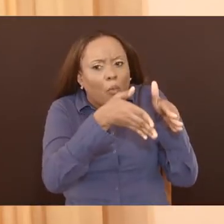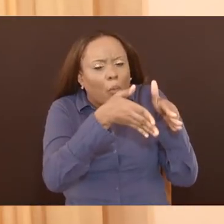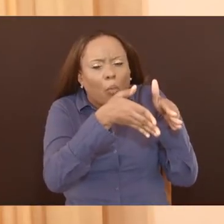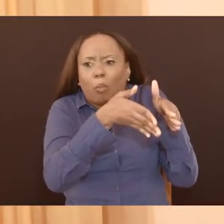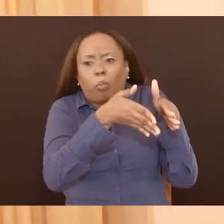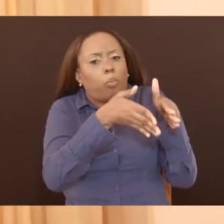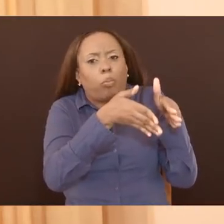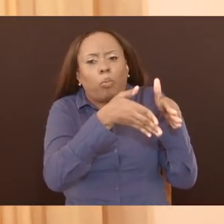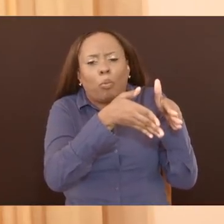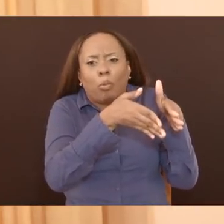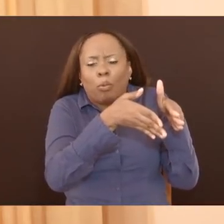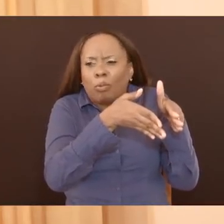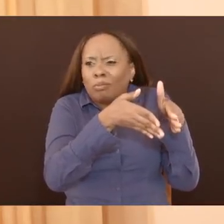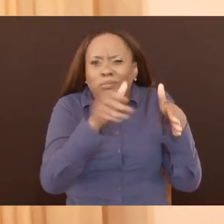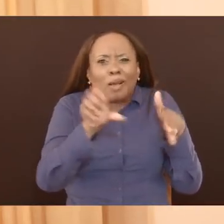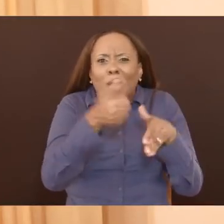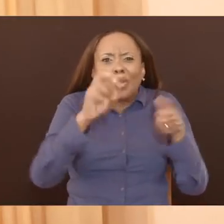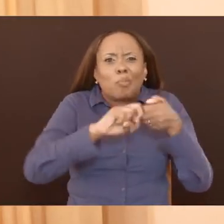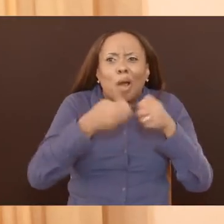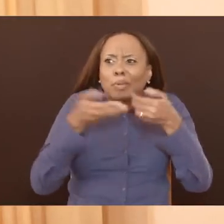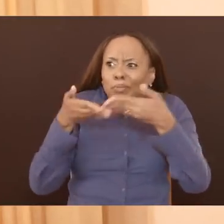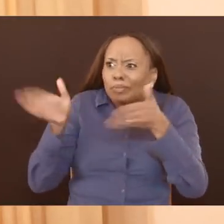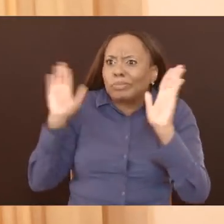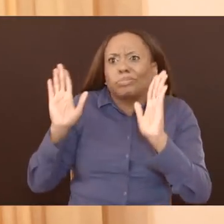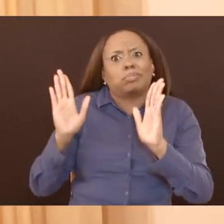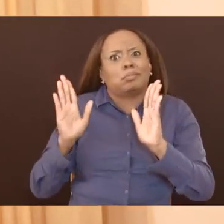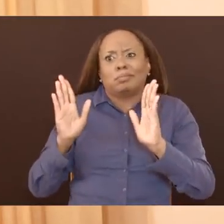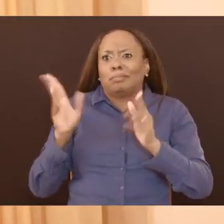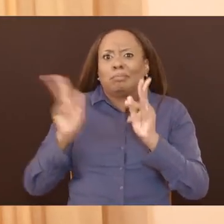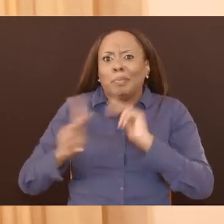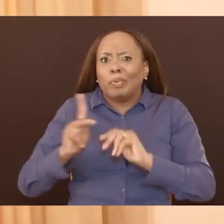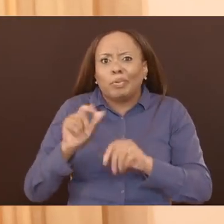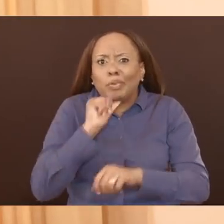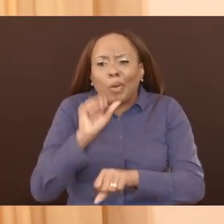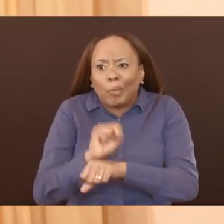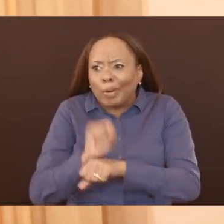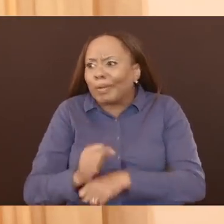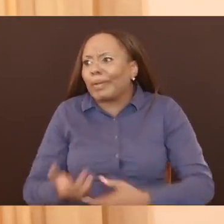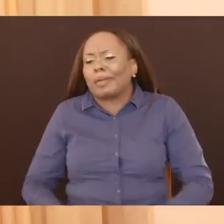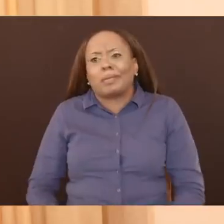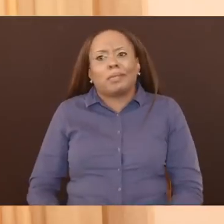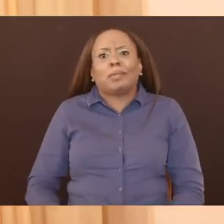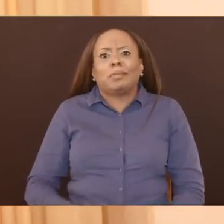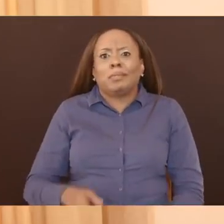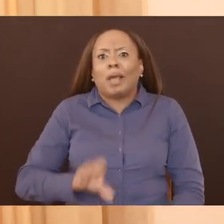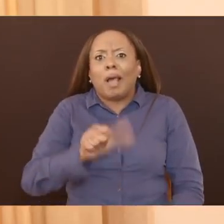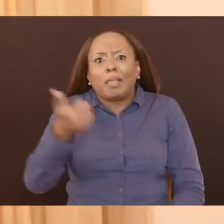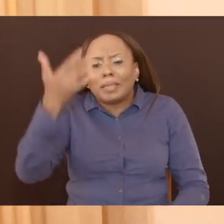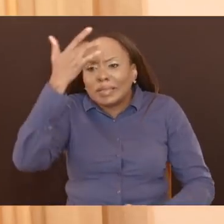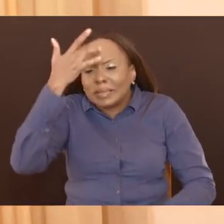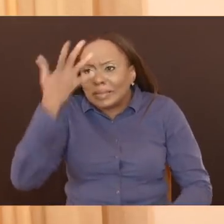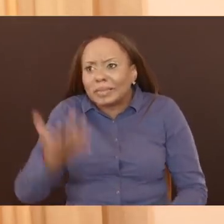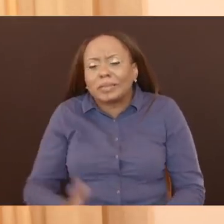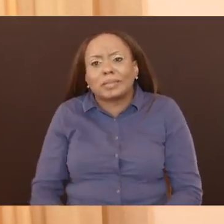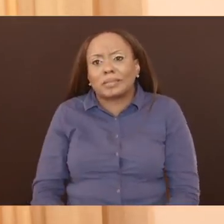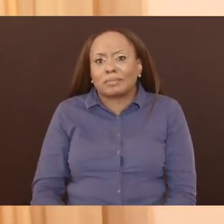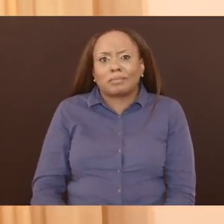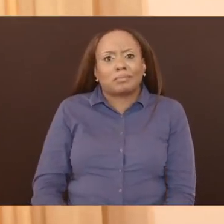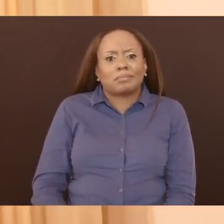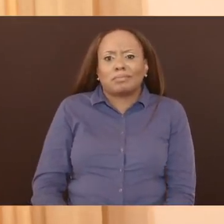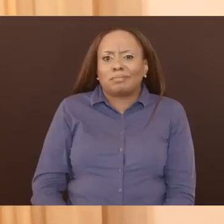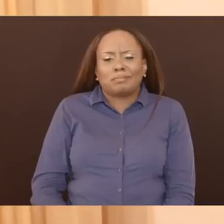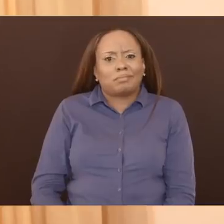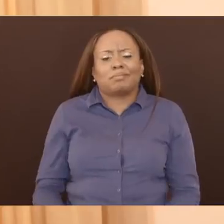medical conditions that people are facing and suffering from. And you know that I know that only too well. And that is why we have